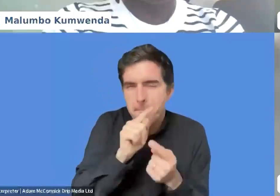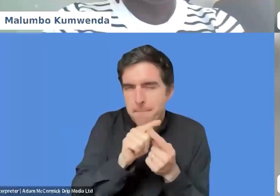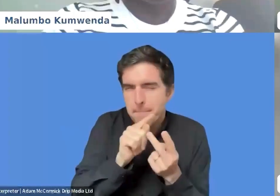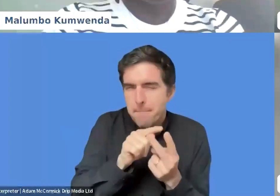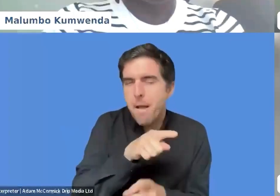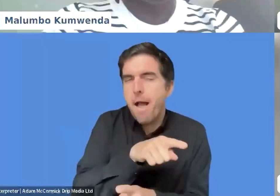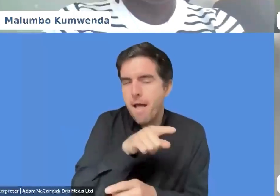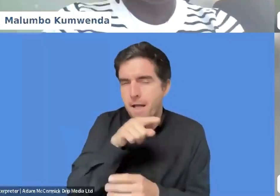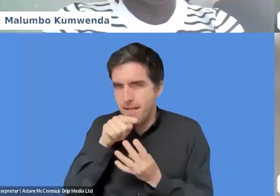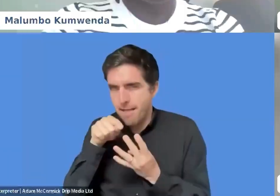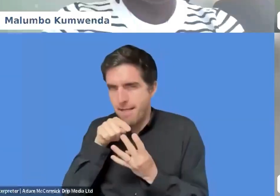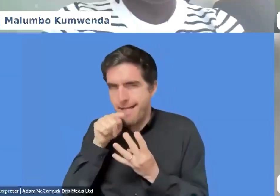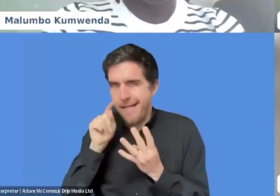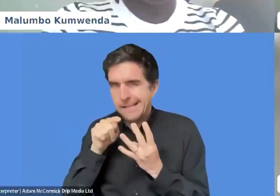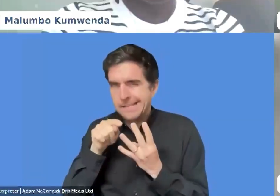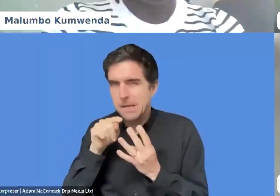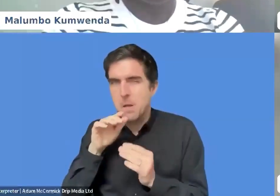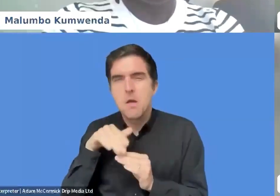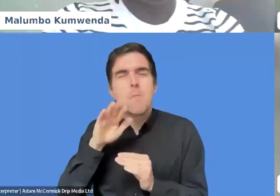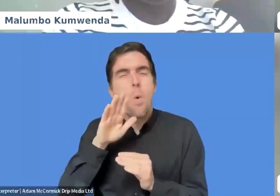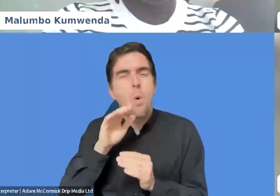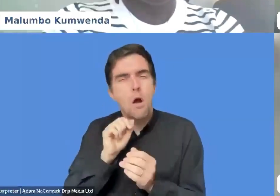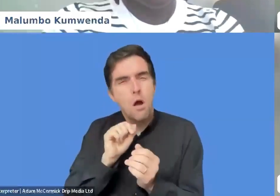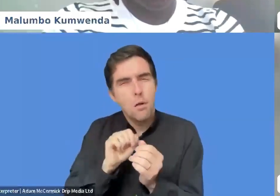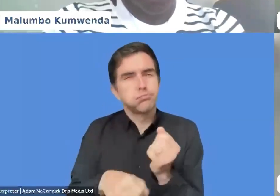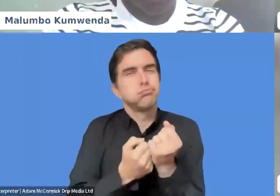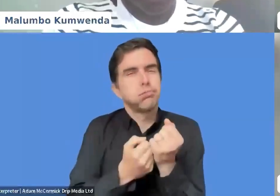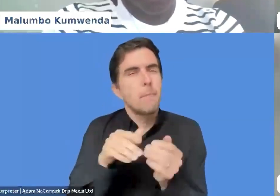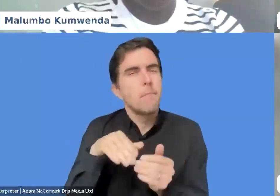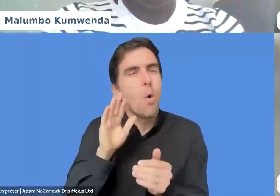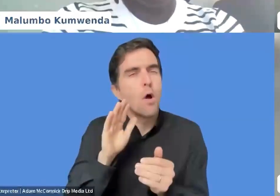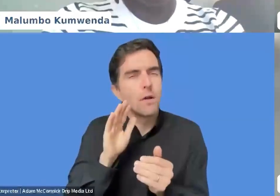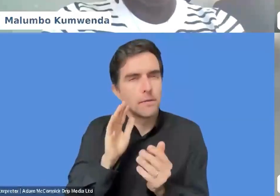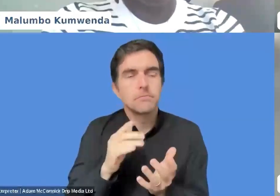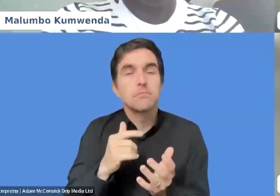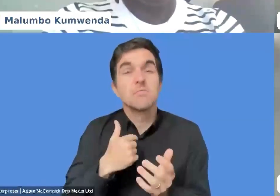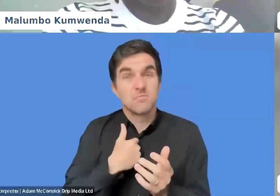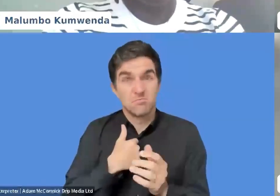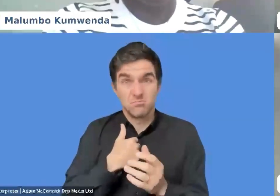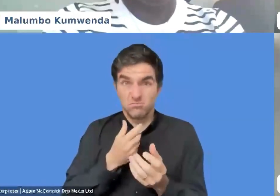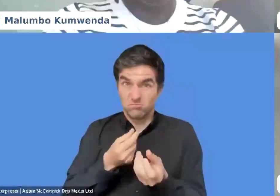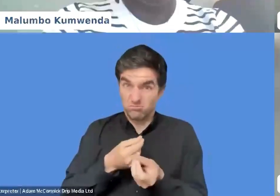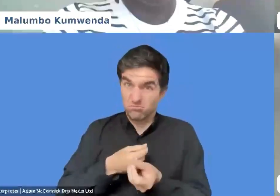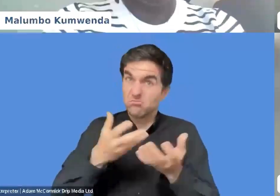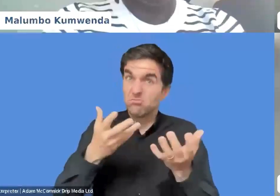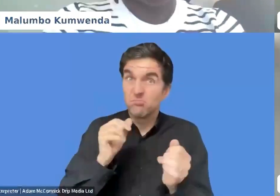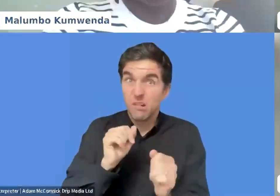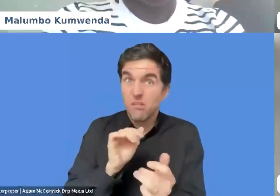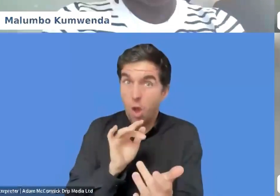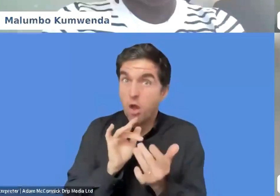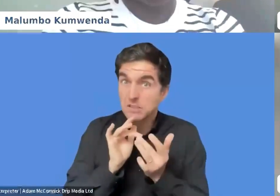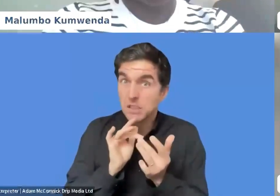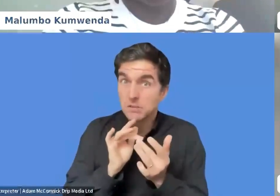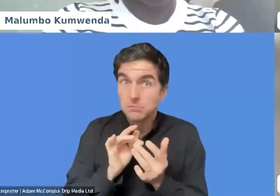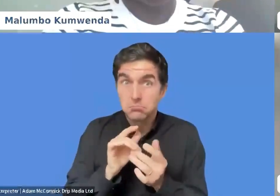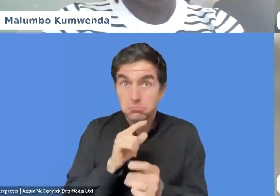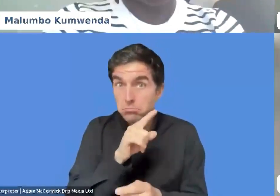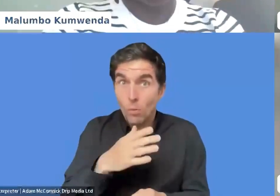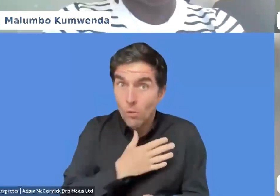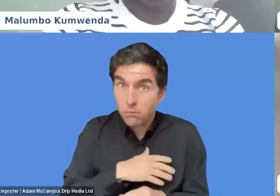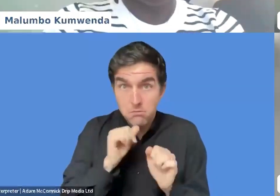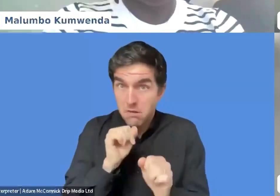and I can be reached out to, and as many as would want to make inquiries on